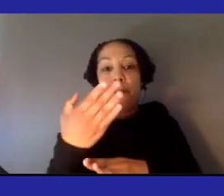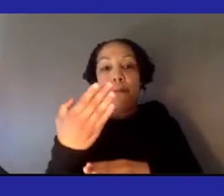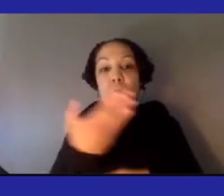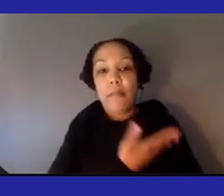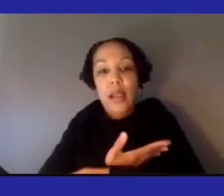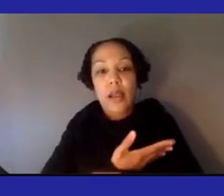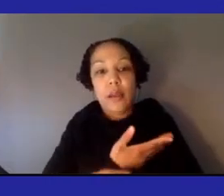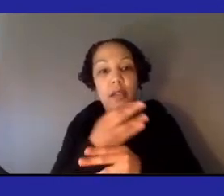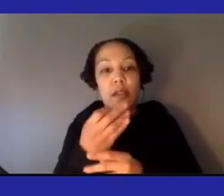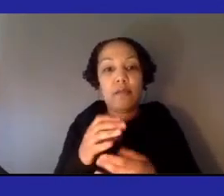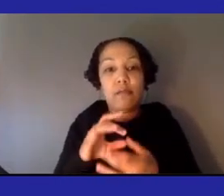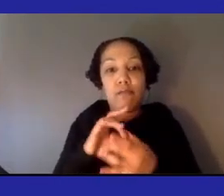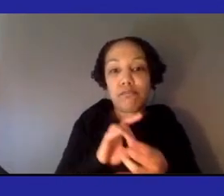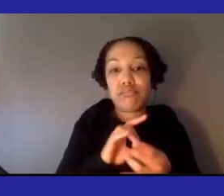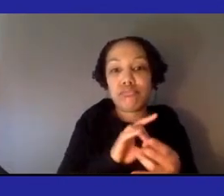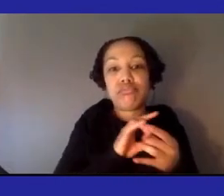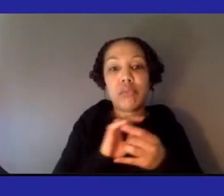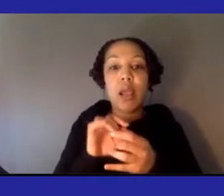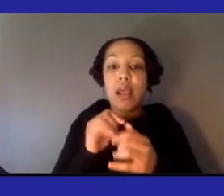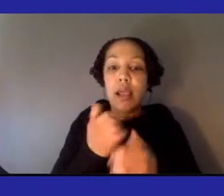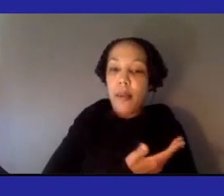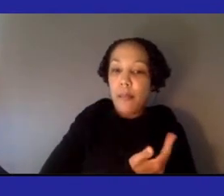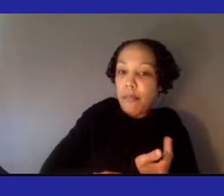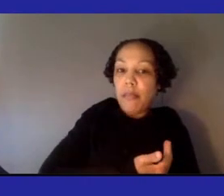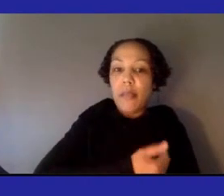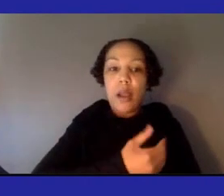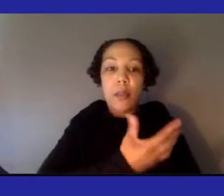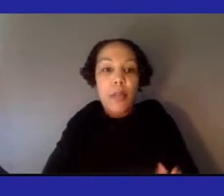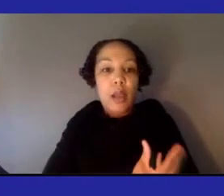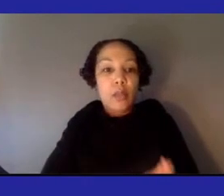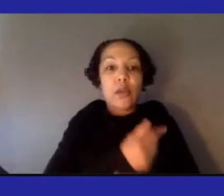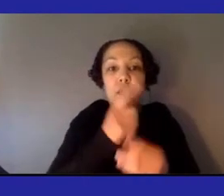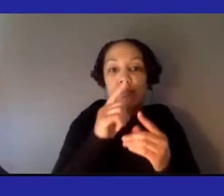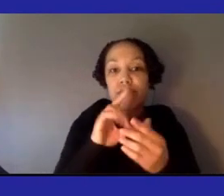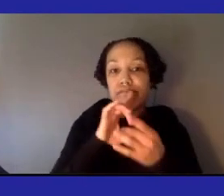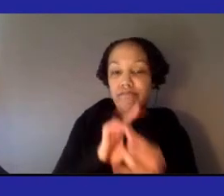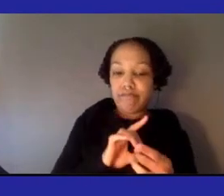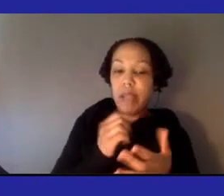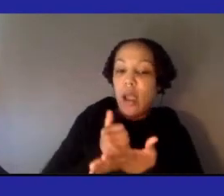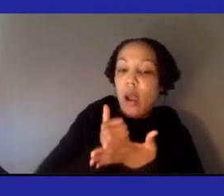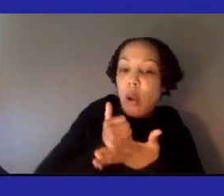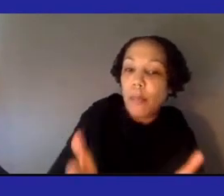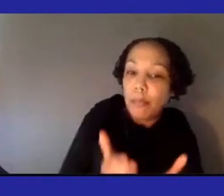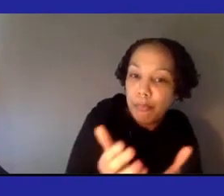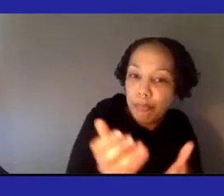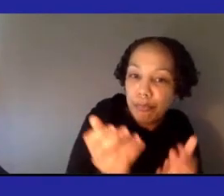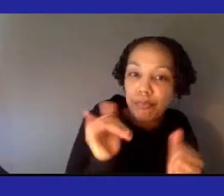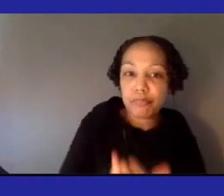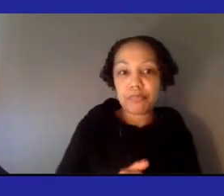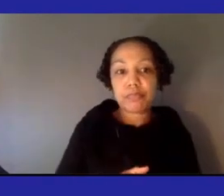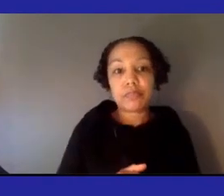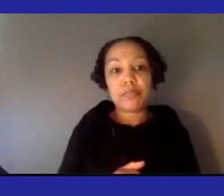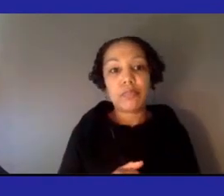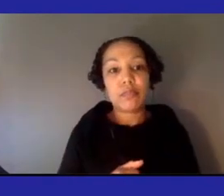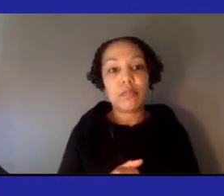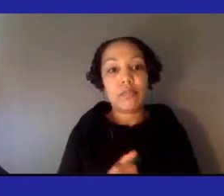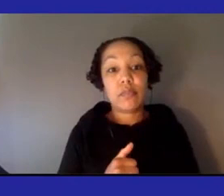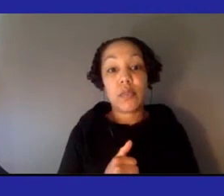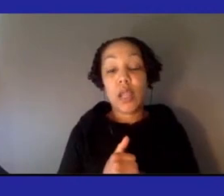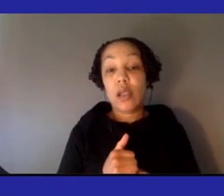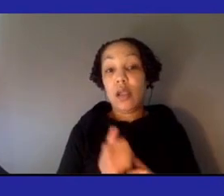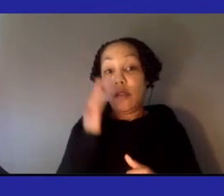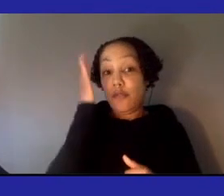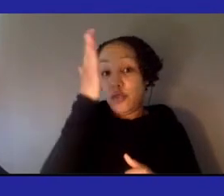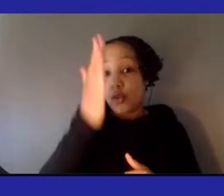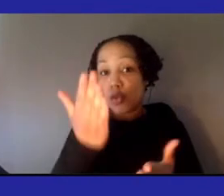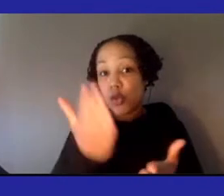standard to encourage bonding and breastfeeding. now the proposed future state, to